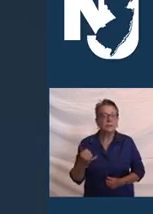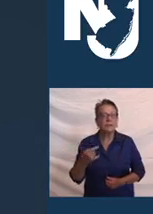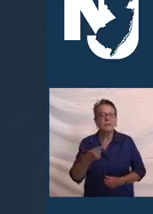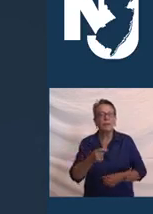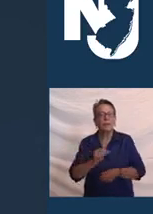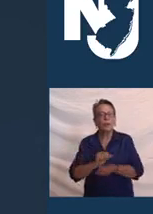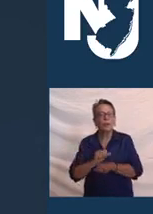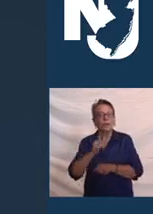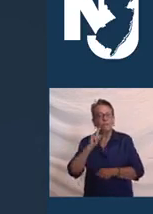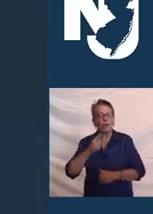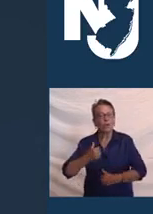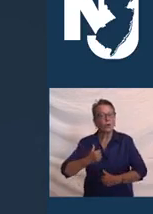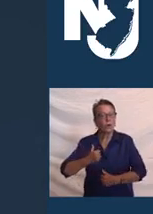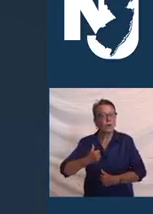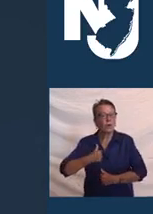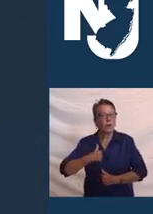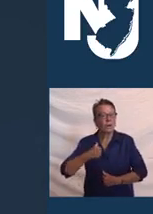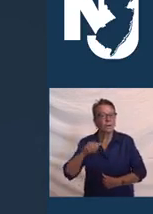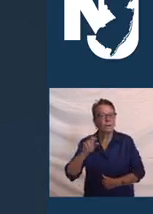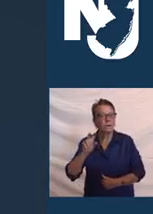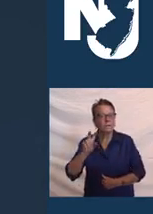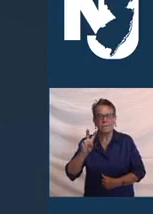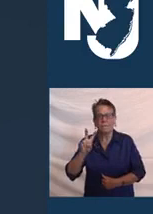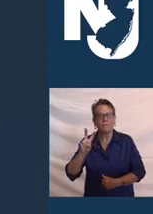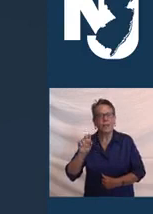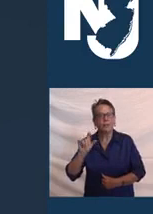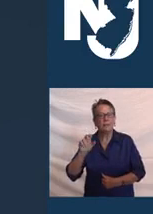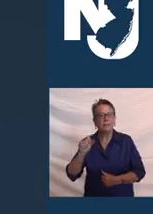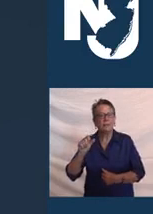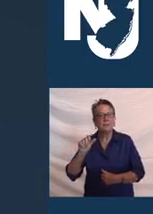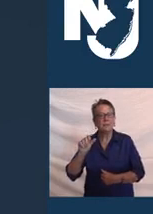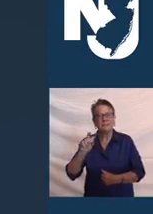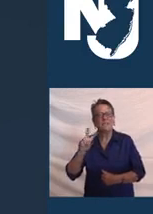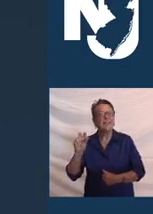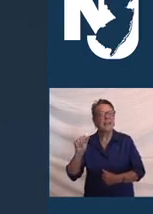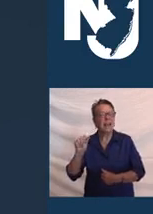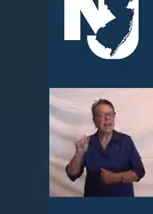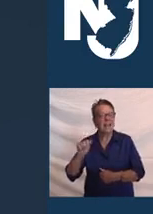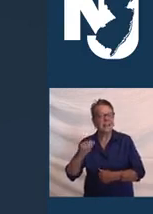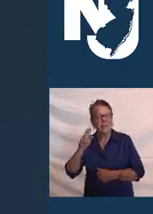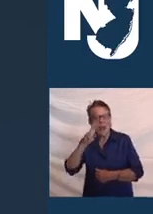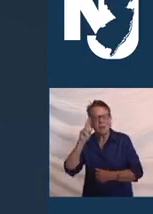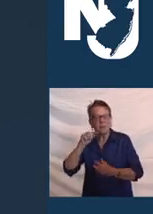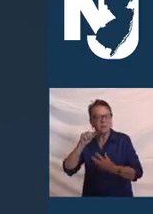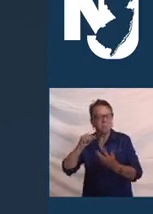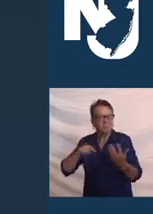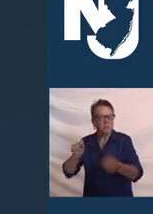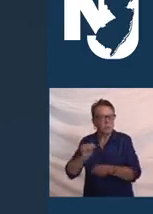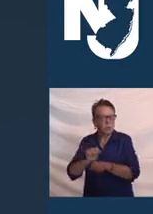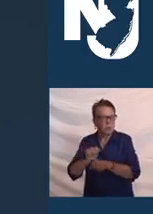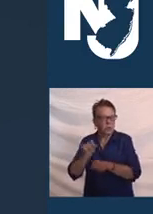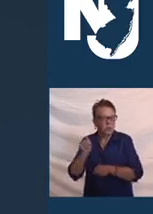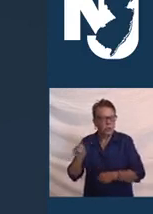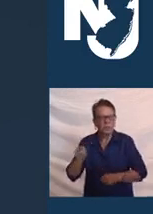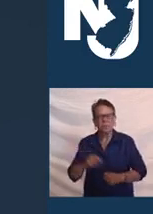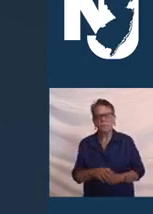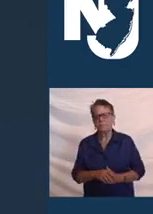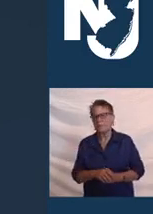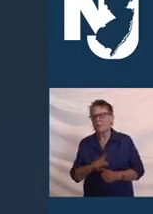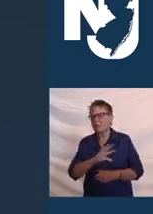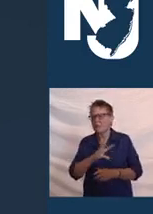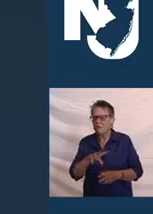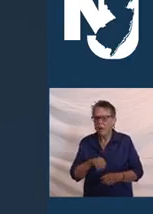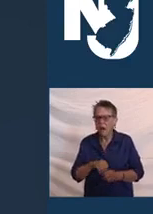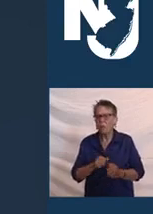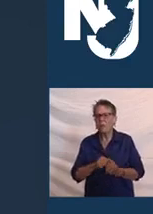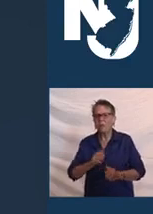retiring in 2008 as a case adjudicator and appeals board member. As committed as he was to our veterans, he was just as